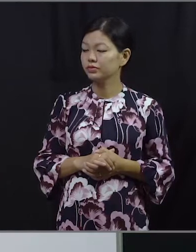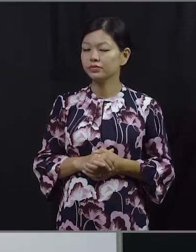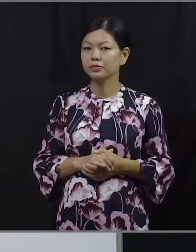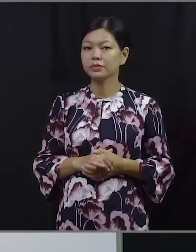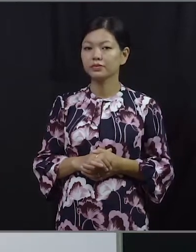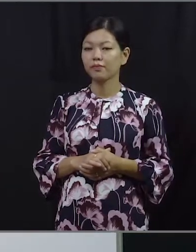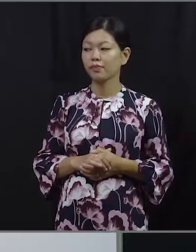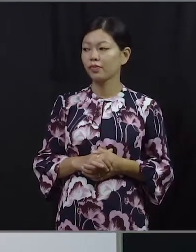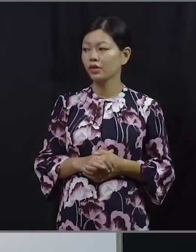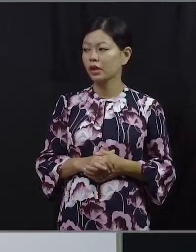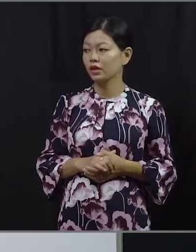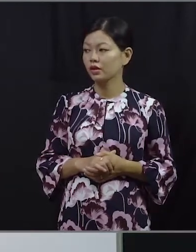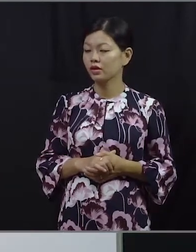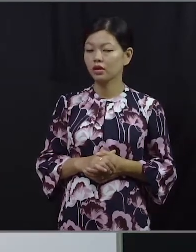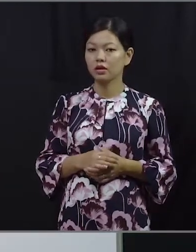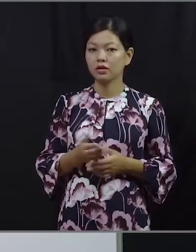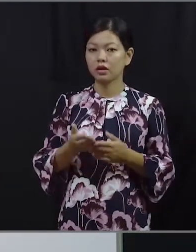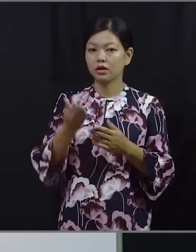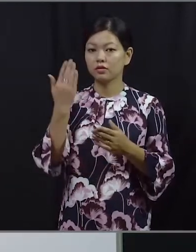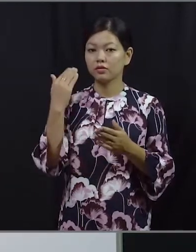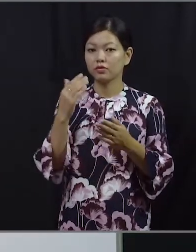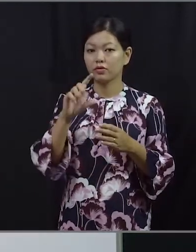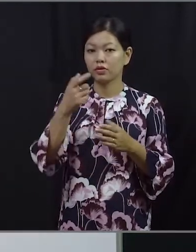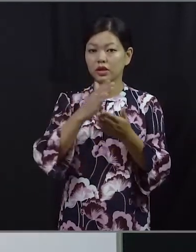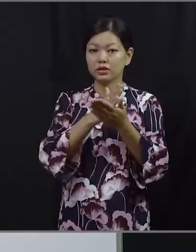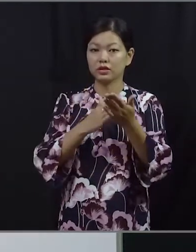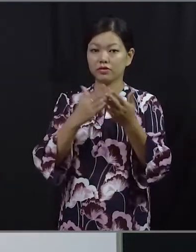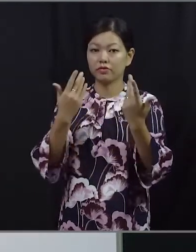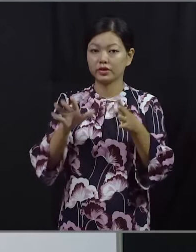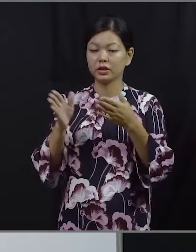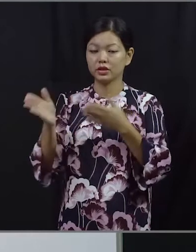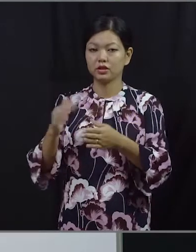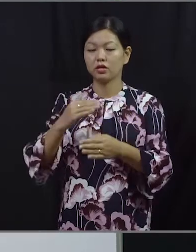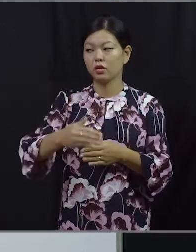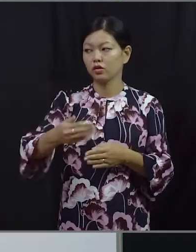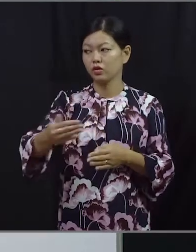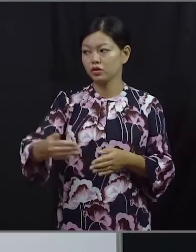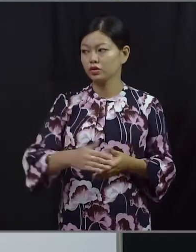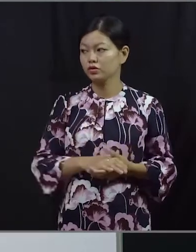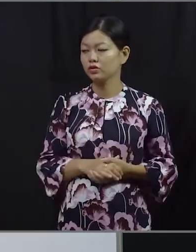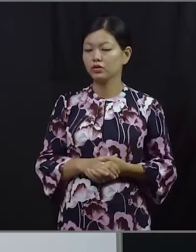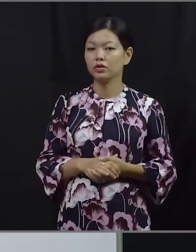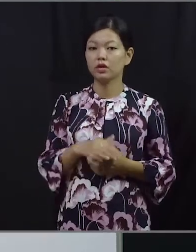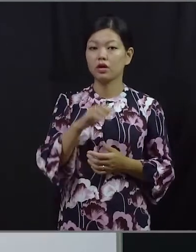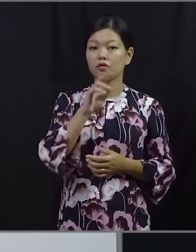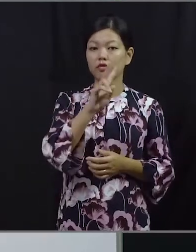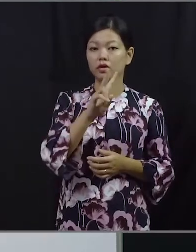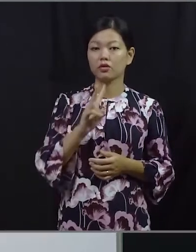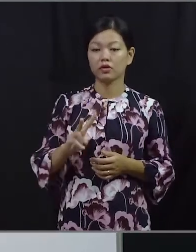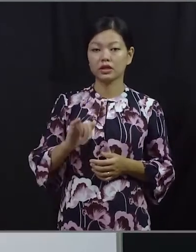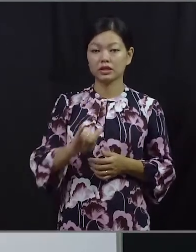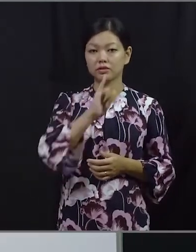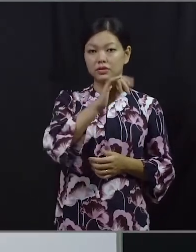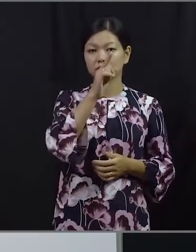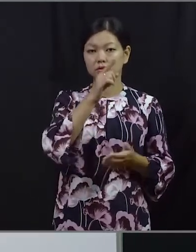Okay, so that is, as I told you, we have multiplied on both sides by what? V. Okay, so now it's V will cancel out. So I can write